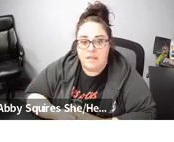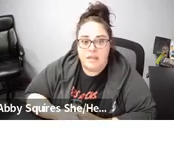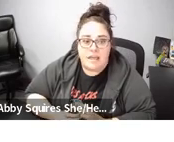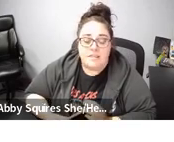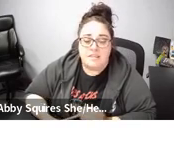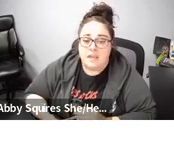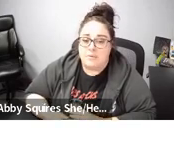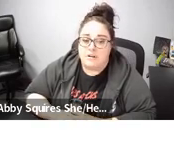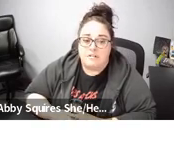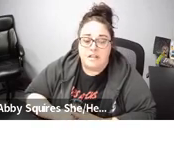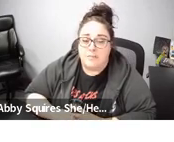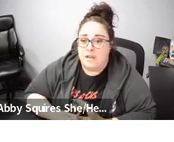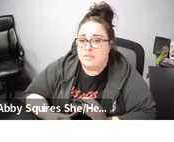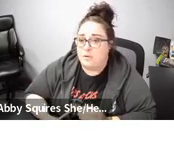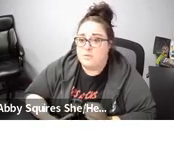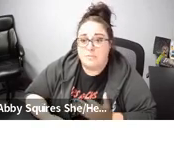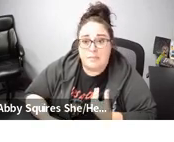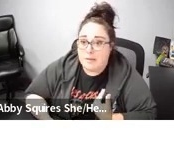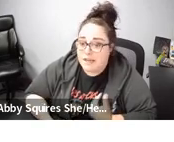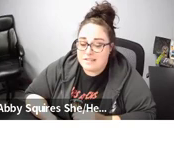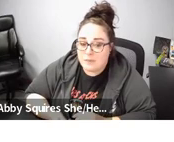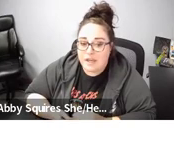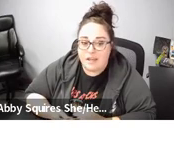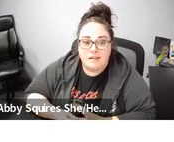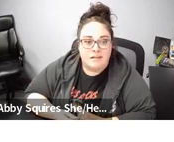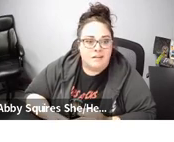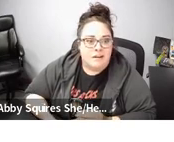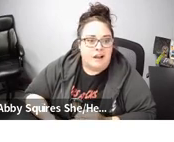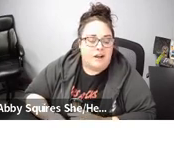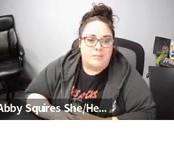system. I think they were helped me out the most when my mom passed away.